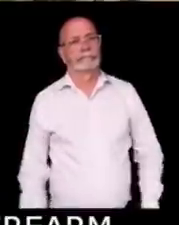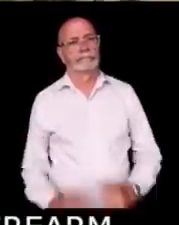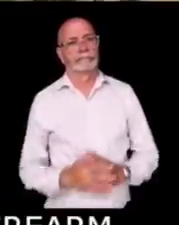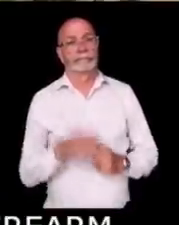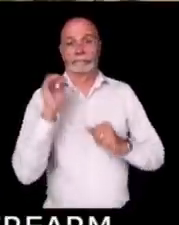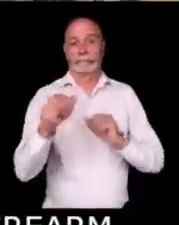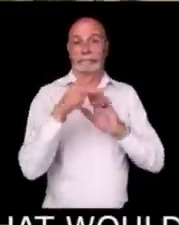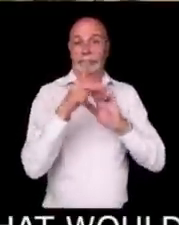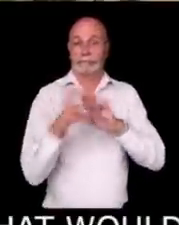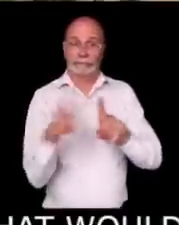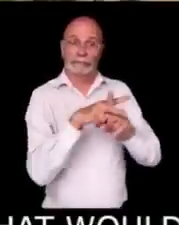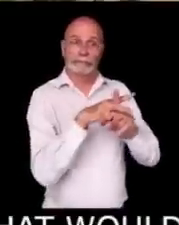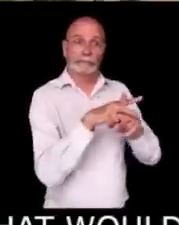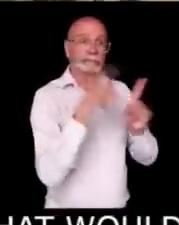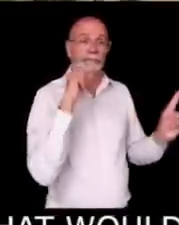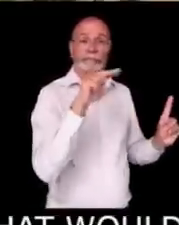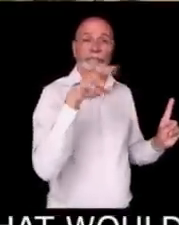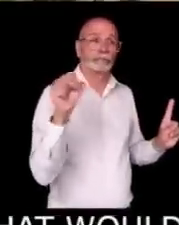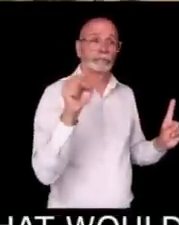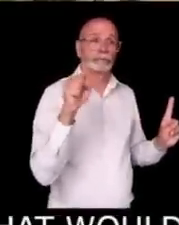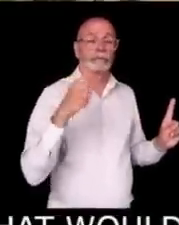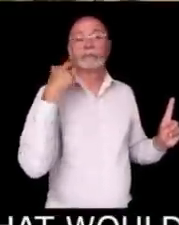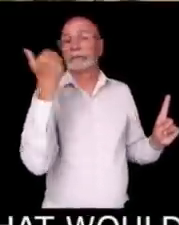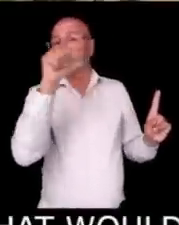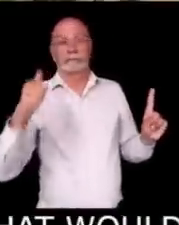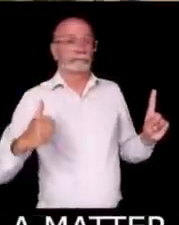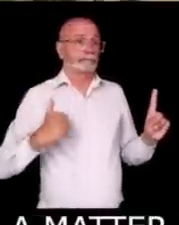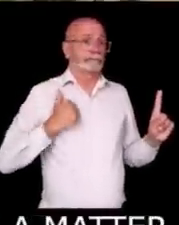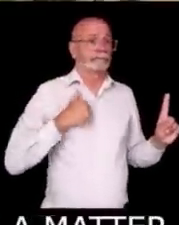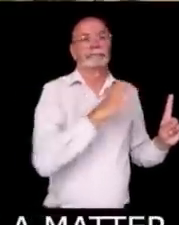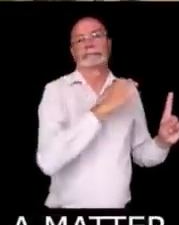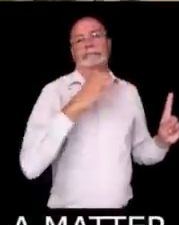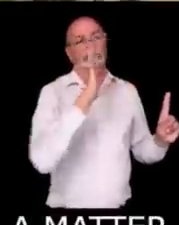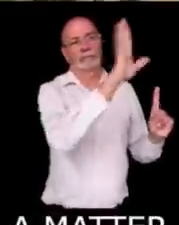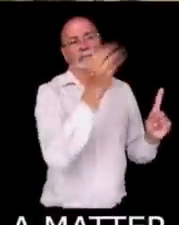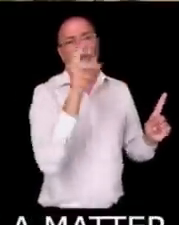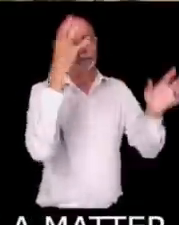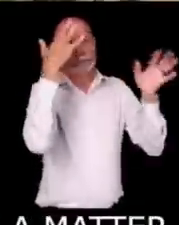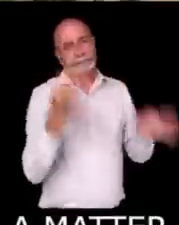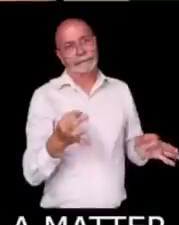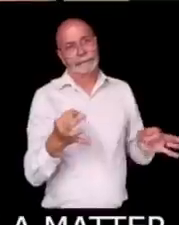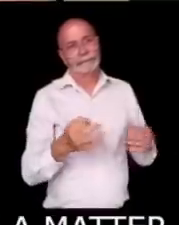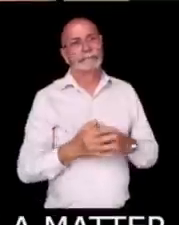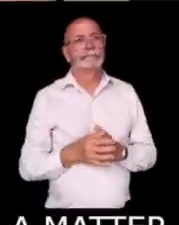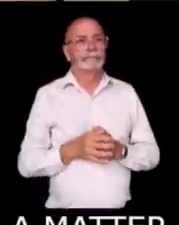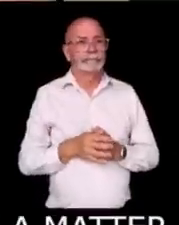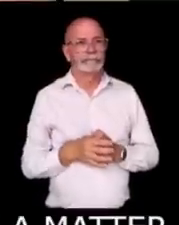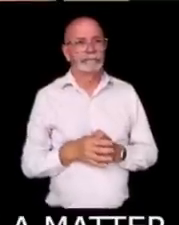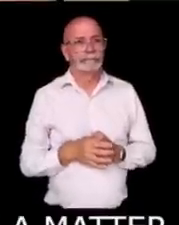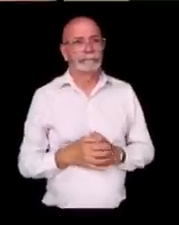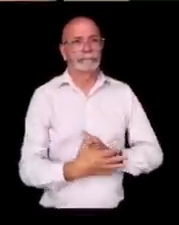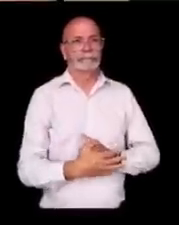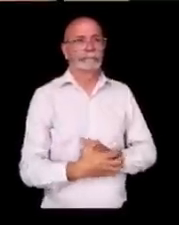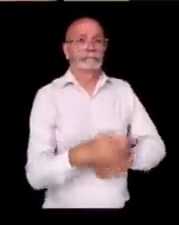Canada is ultimately a matter for the commission. So it really, there's nothing in that report that would